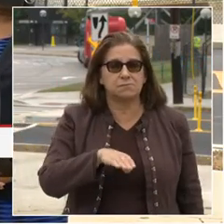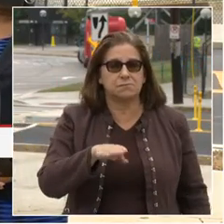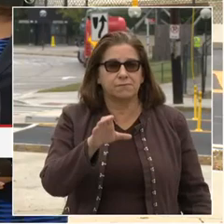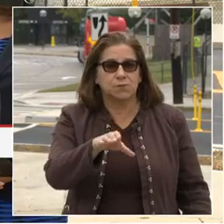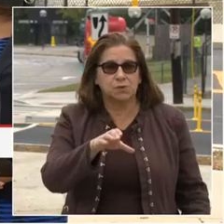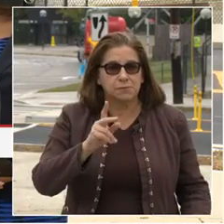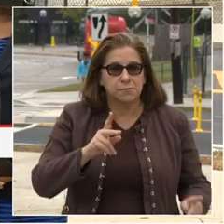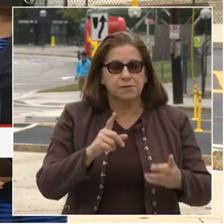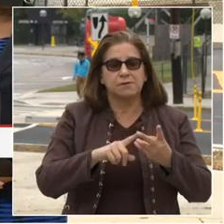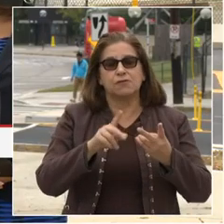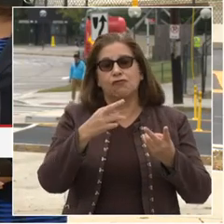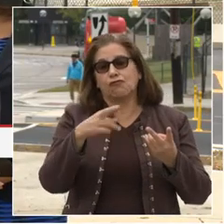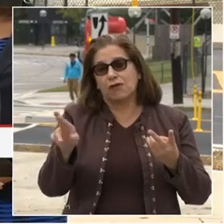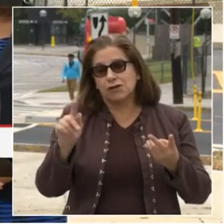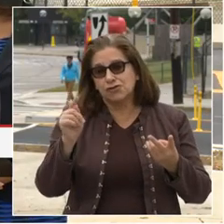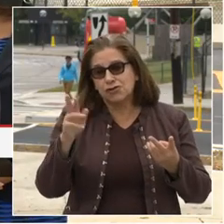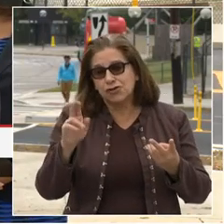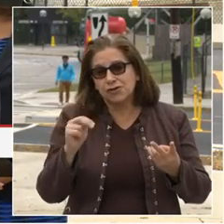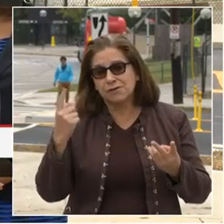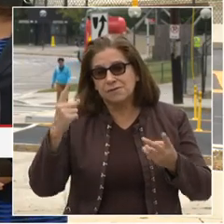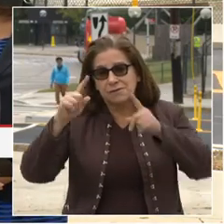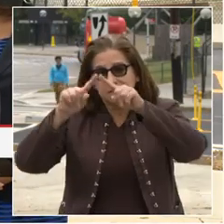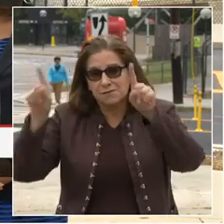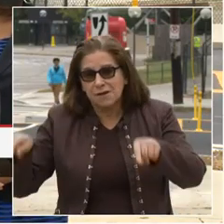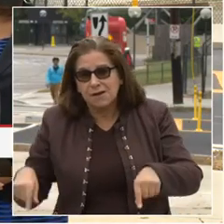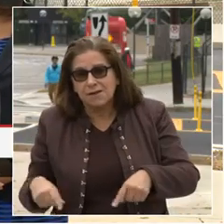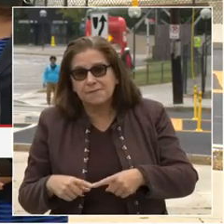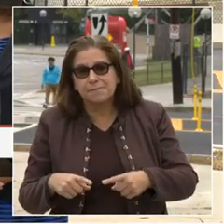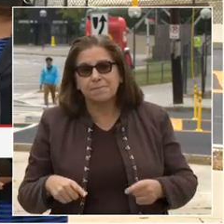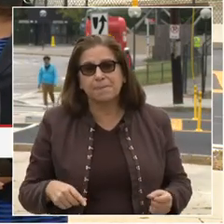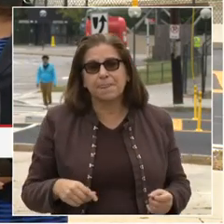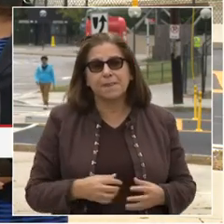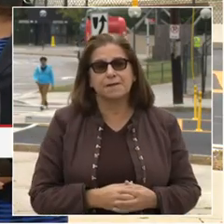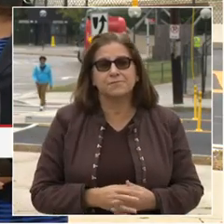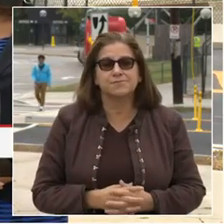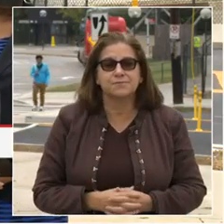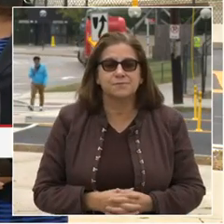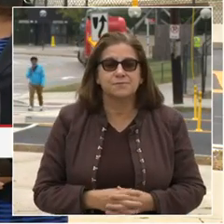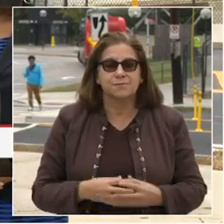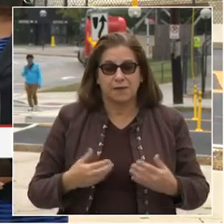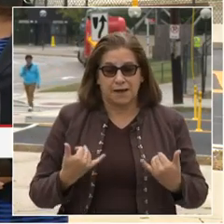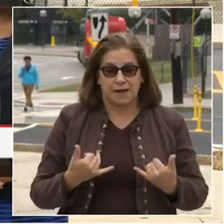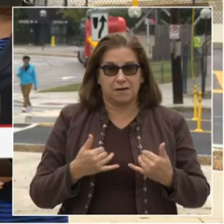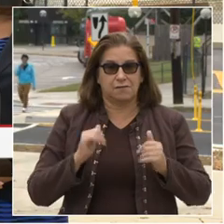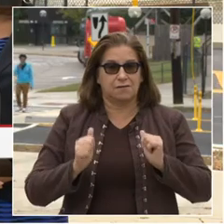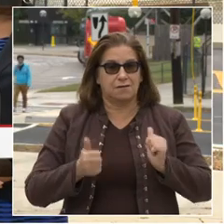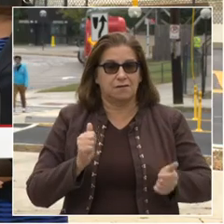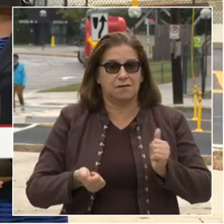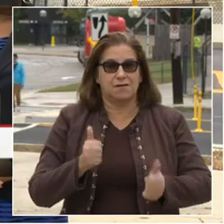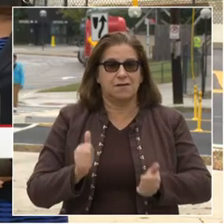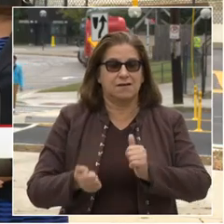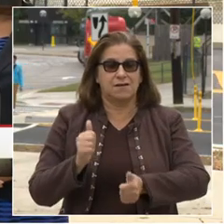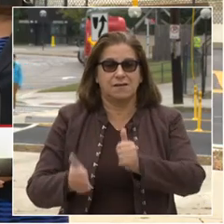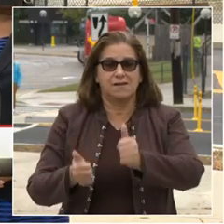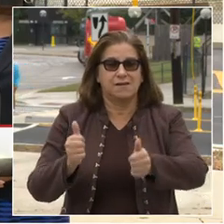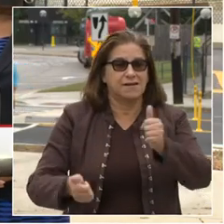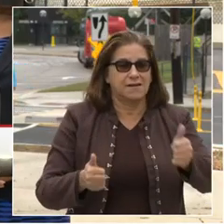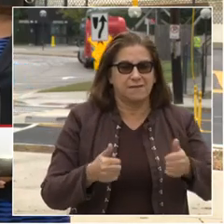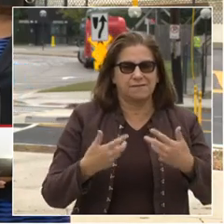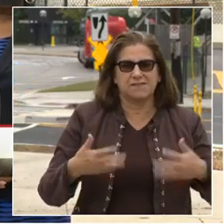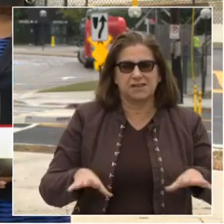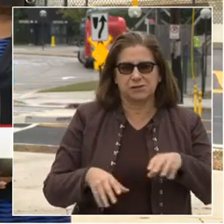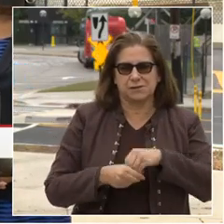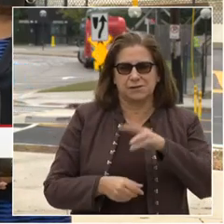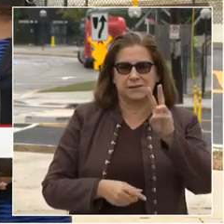50 of these projects in the next 6 weeks, and residents will be able to track our progress on the DDOT website. Of